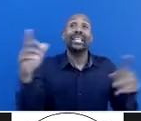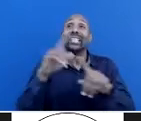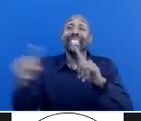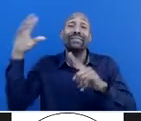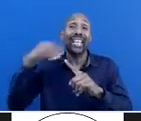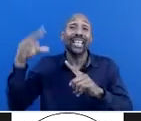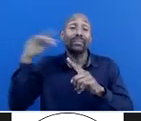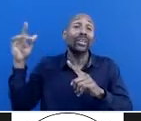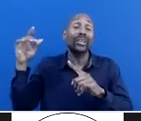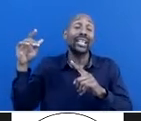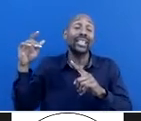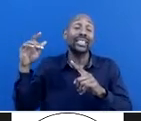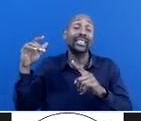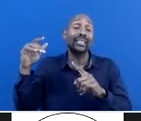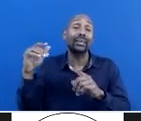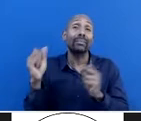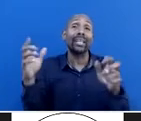finite number of letters and words.